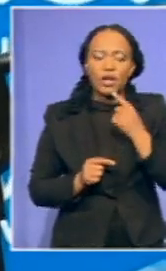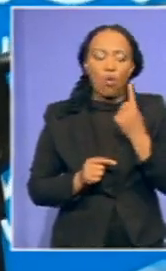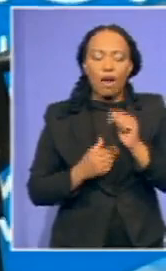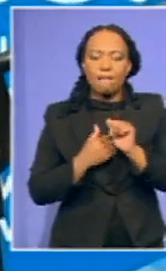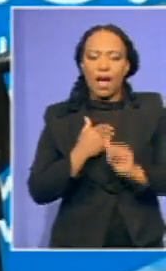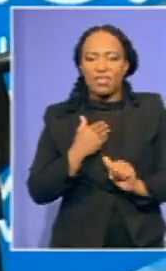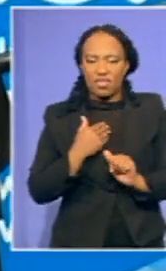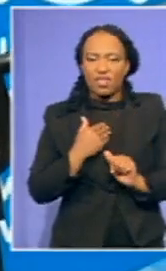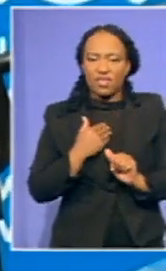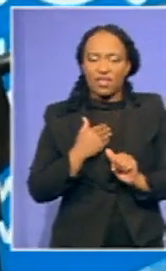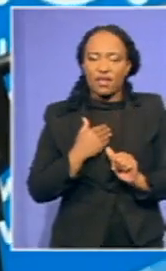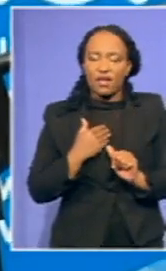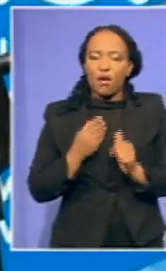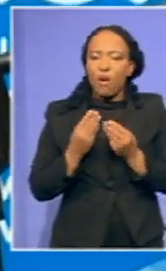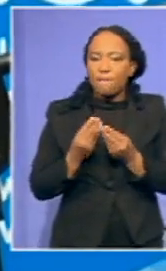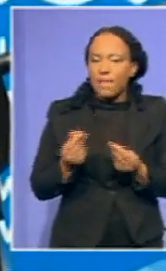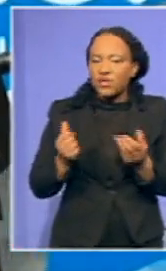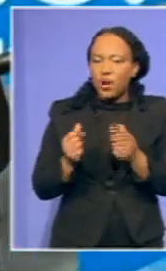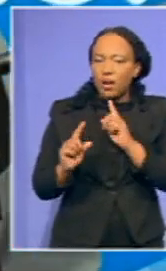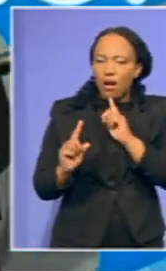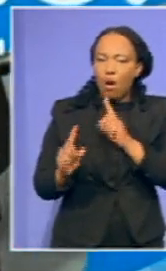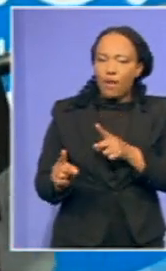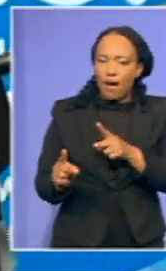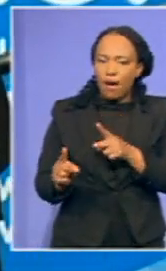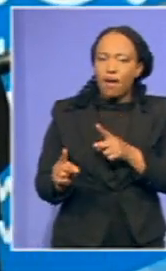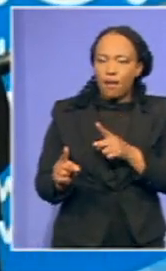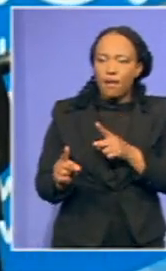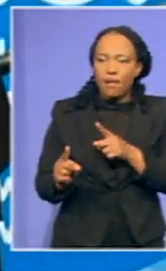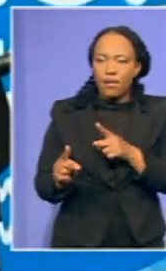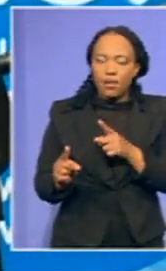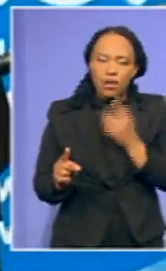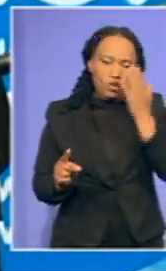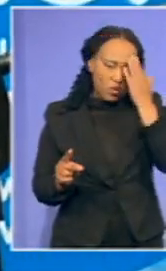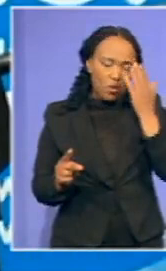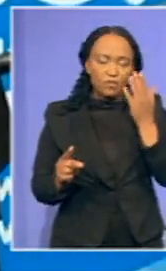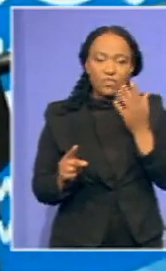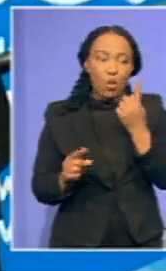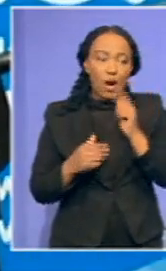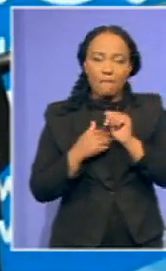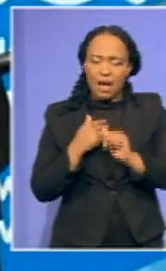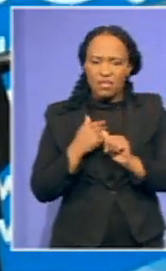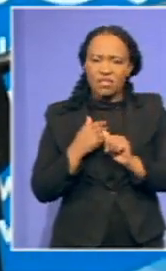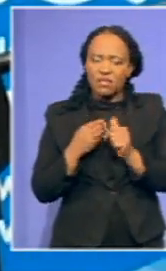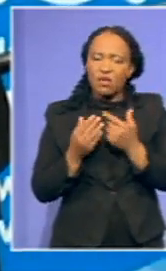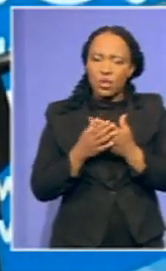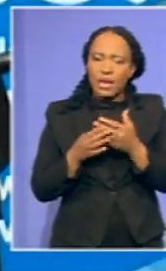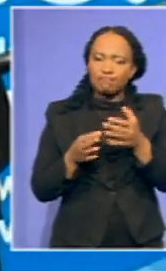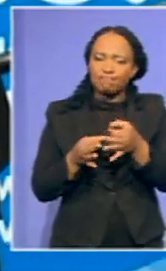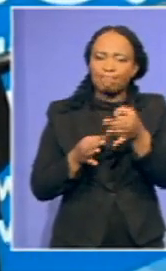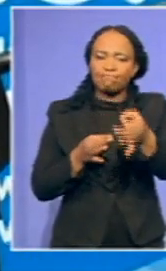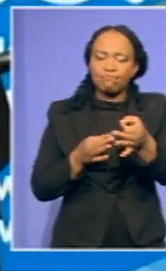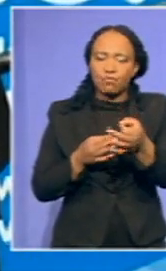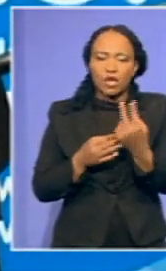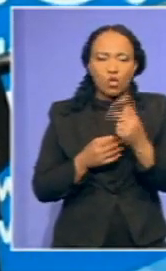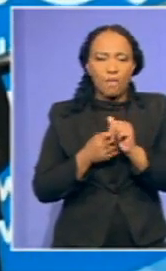month in terms of ordering the material. Now, as we all know, anything that is shipped 1 month can easily be 2 months. So if you